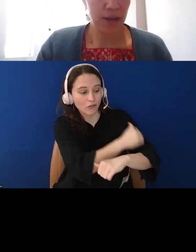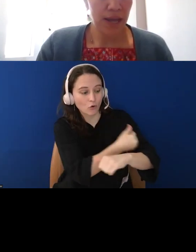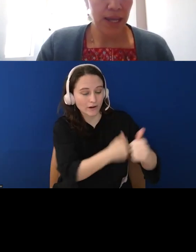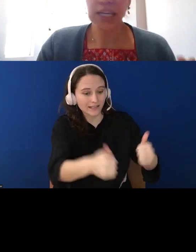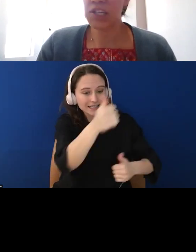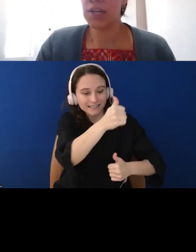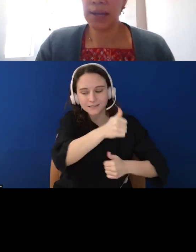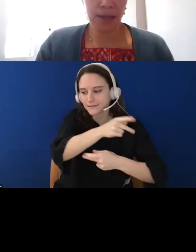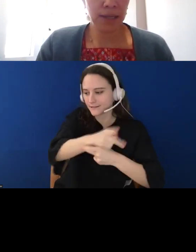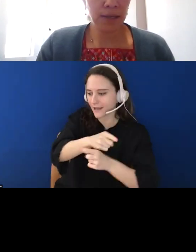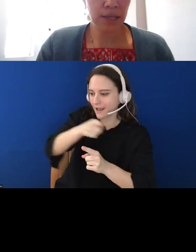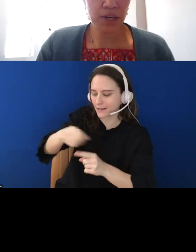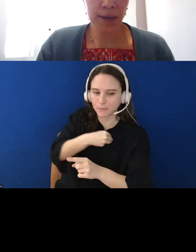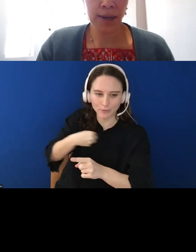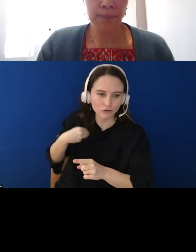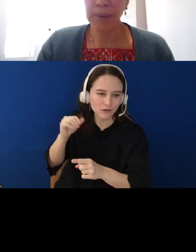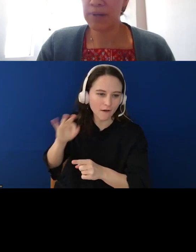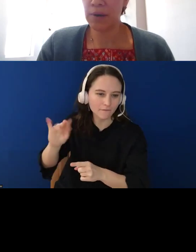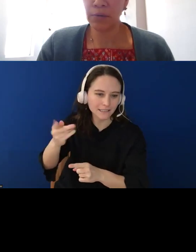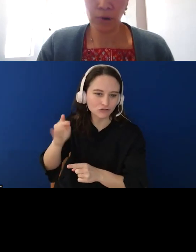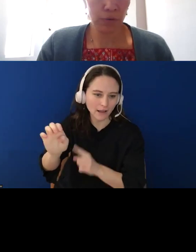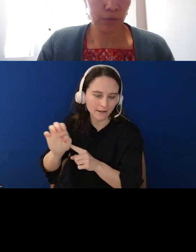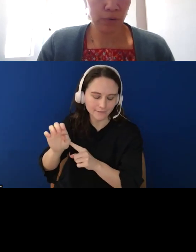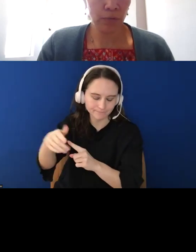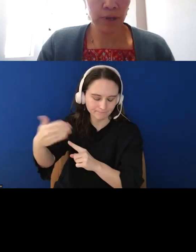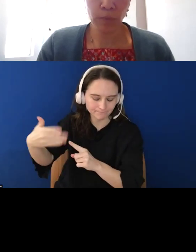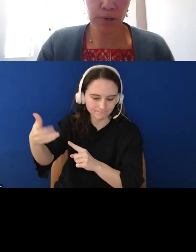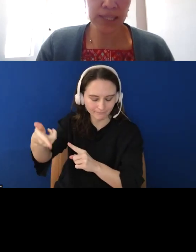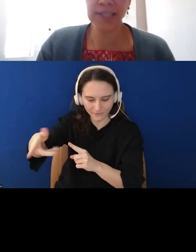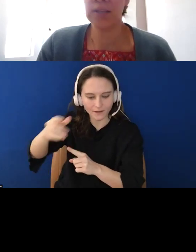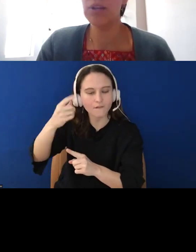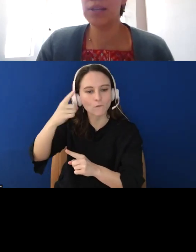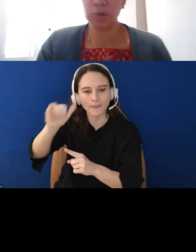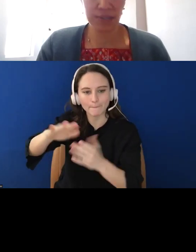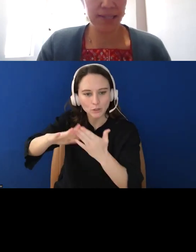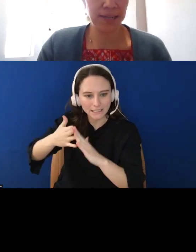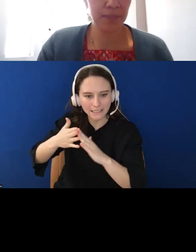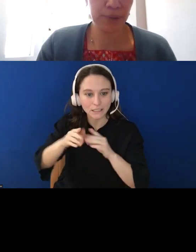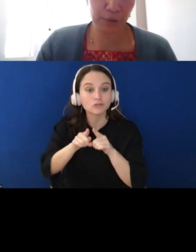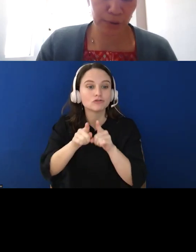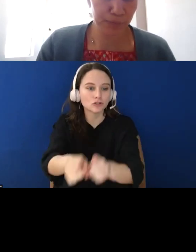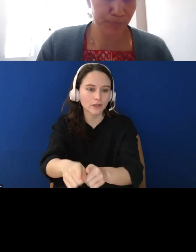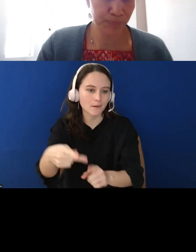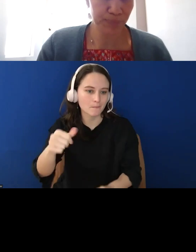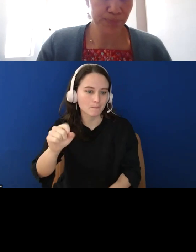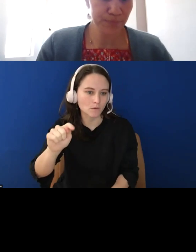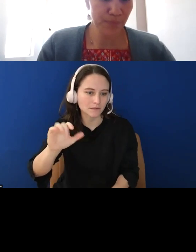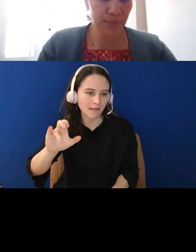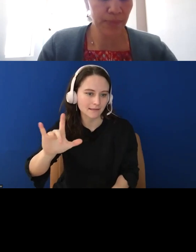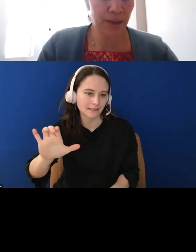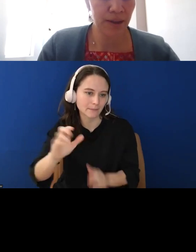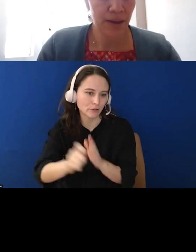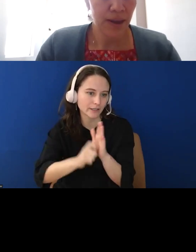of K'iche' members of the communities during the post-classic period.